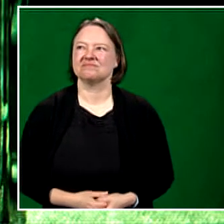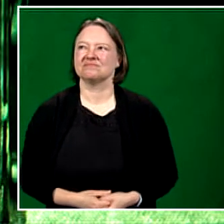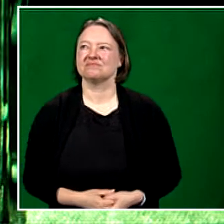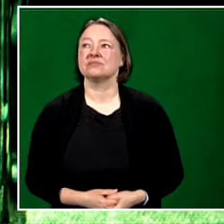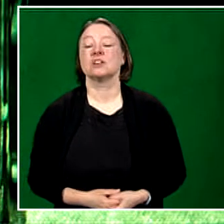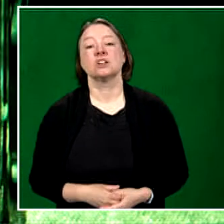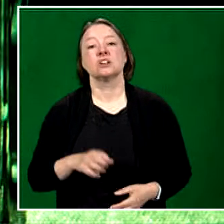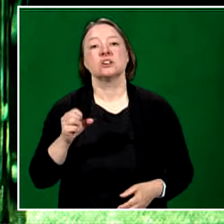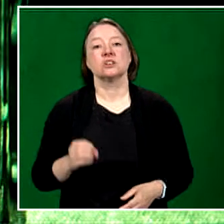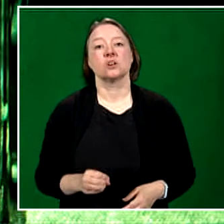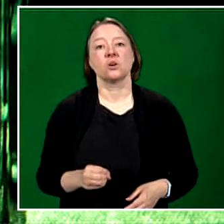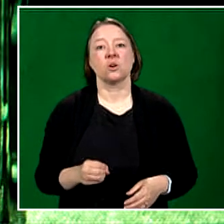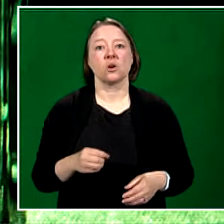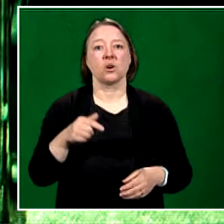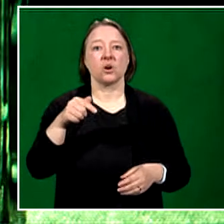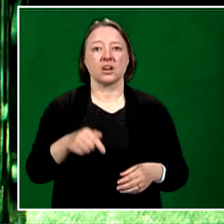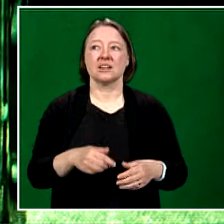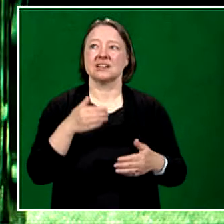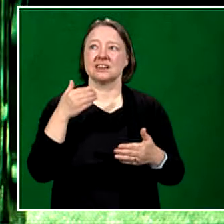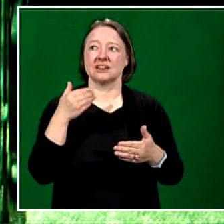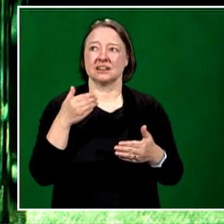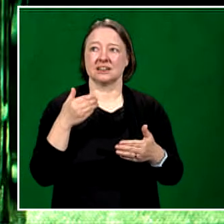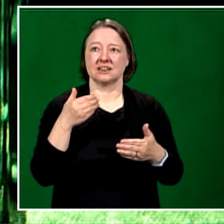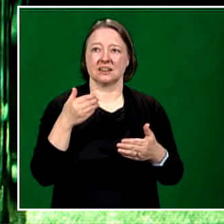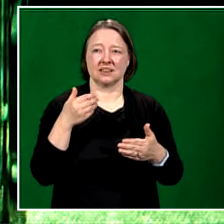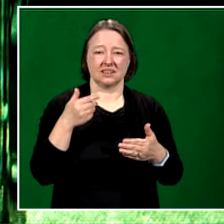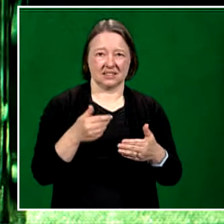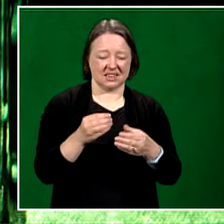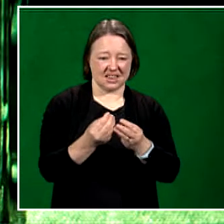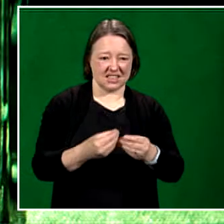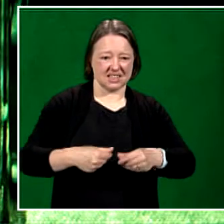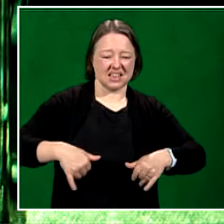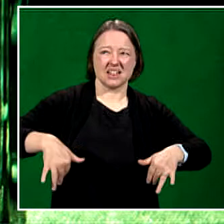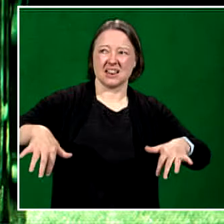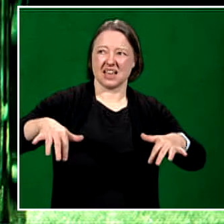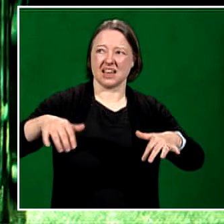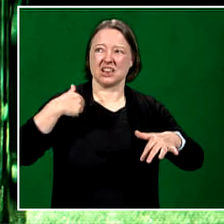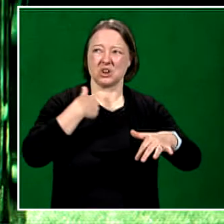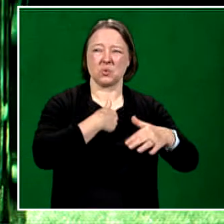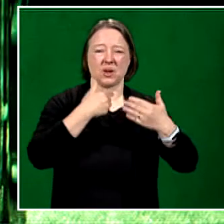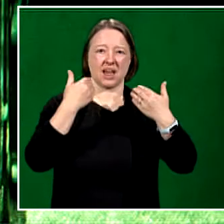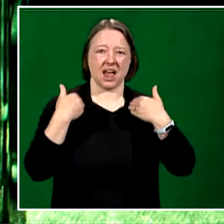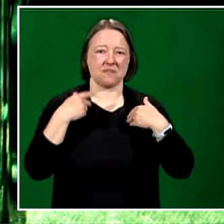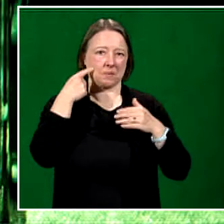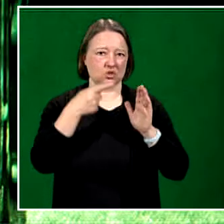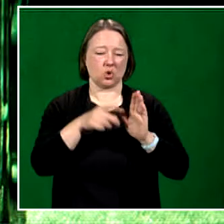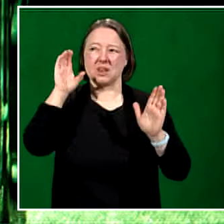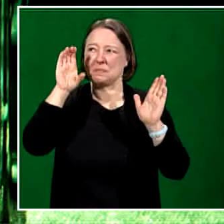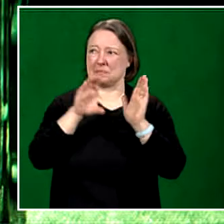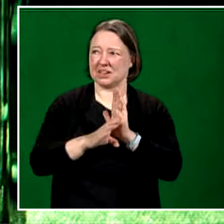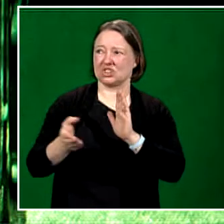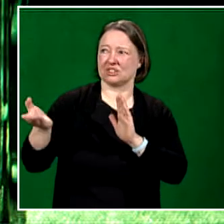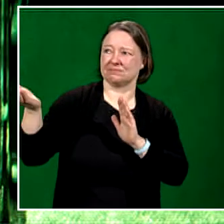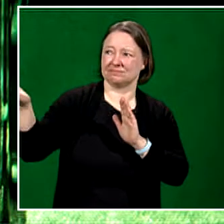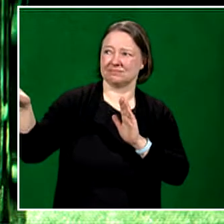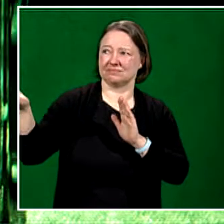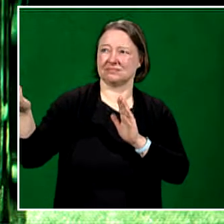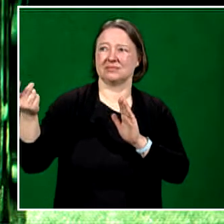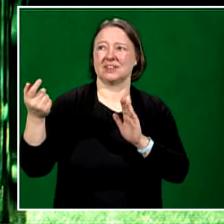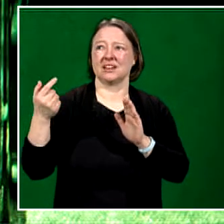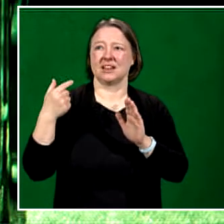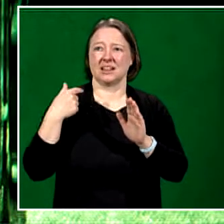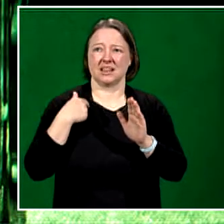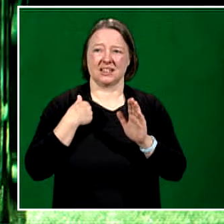So there's still people living near the only landfill that we have, as shown in this picture, and they're constantly complaining because of